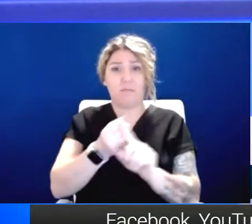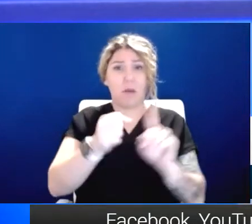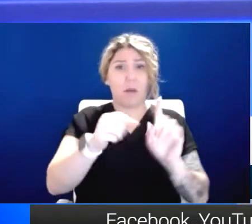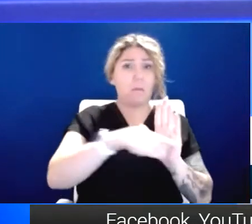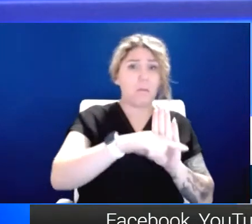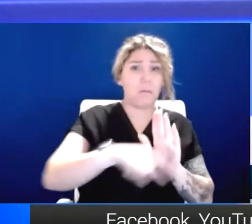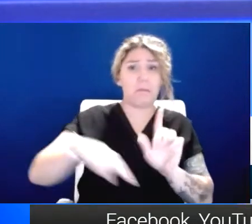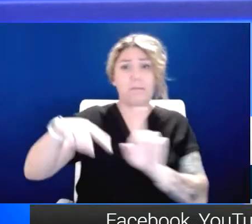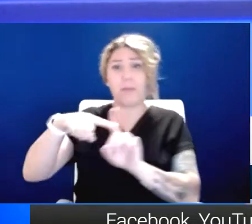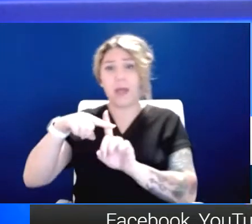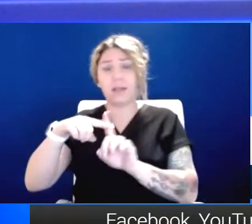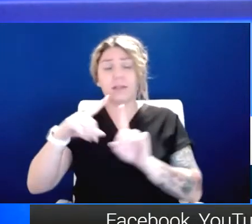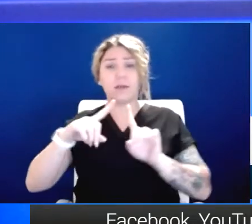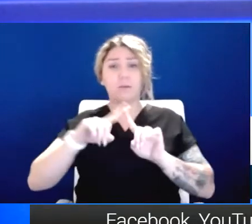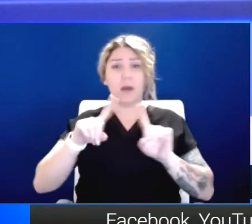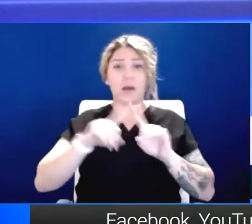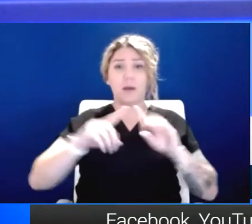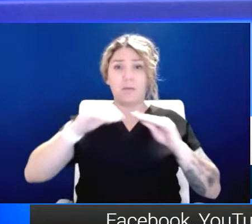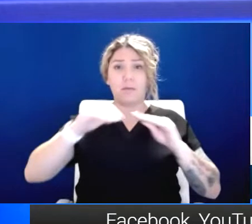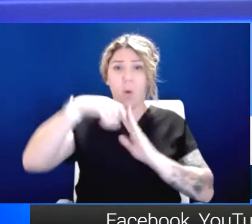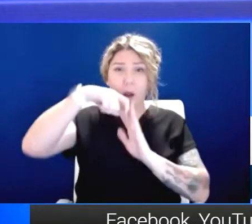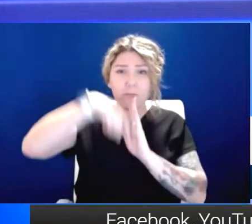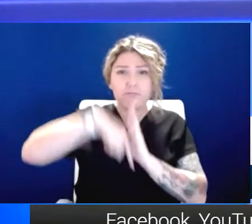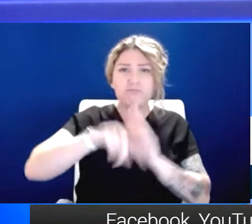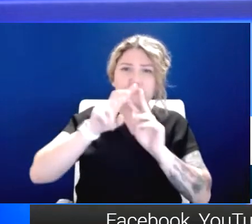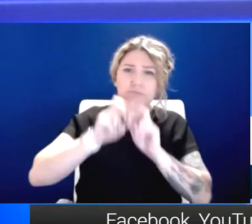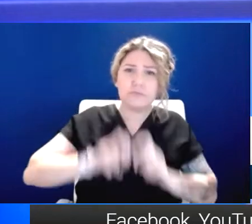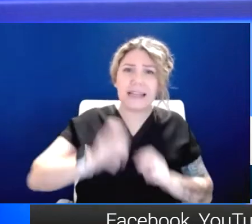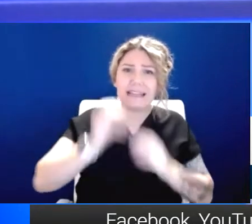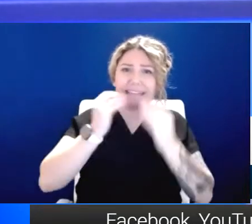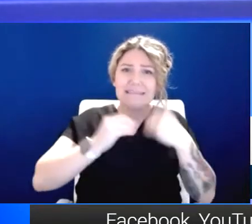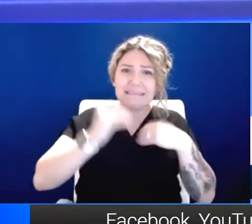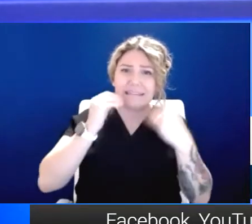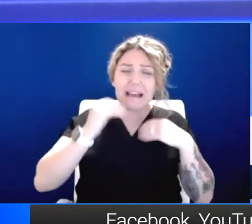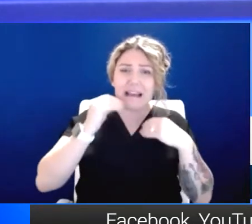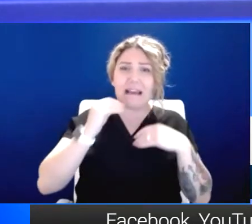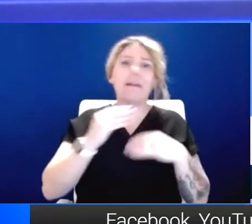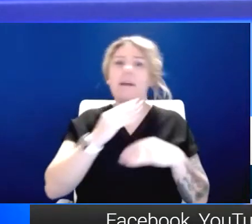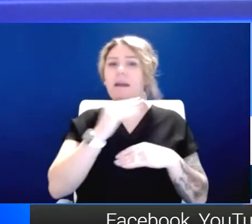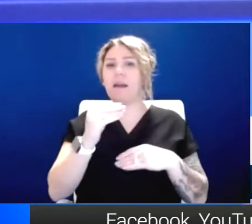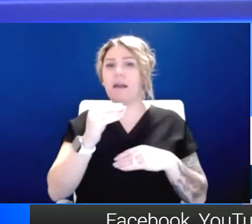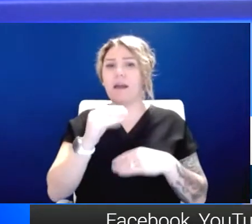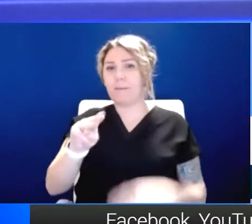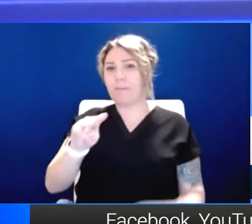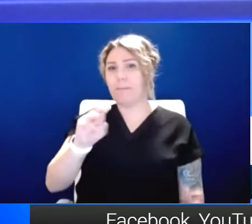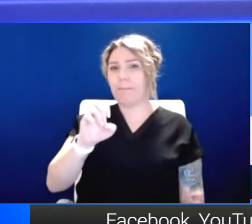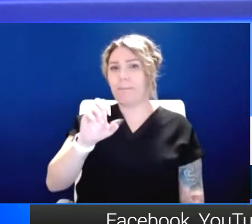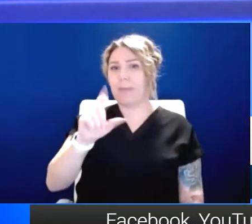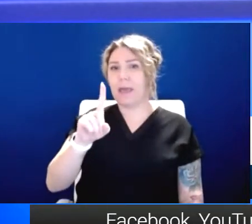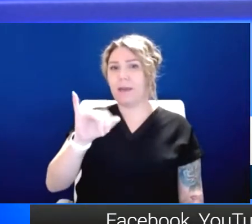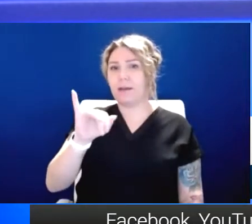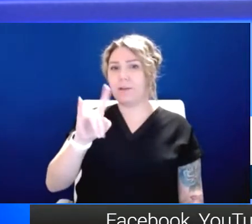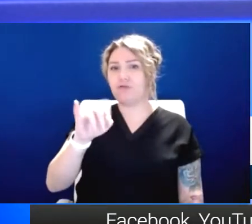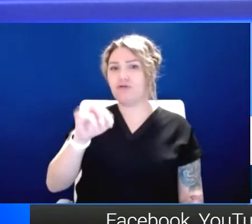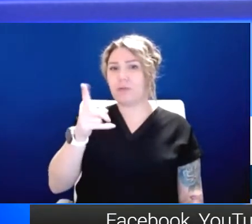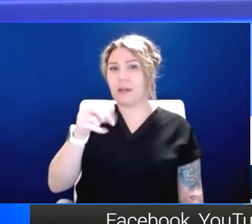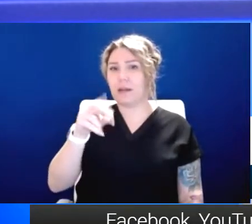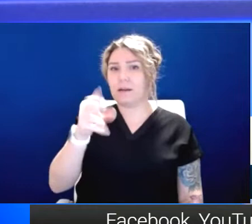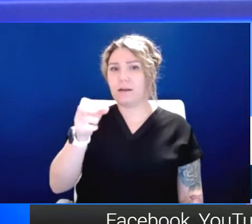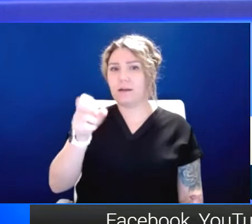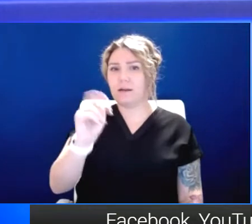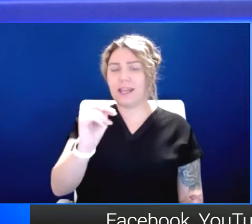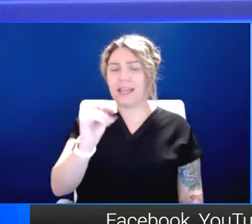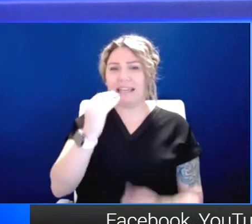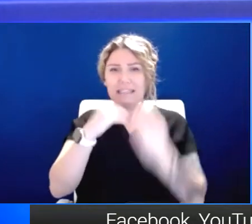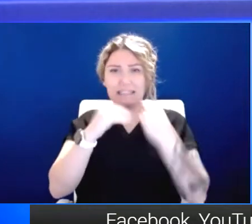looking more and more at the diet, and we feel that the Mediterranean diet is more like a brain diet. Having a lot